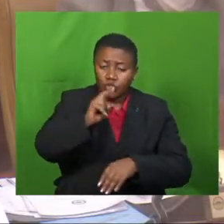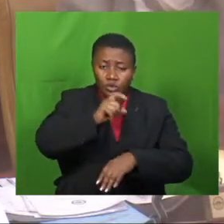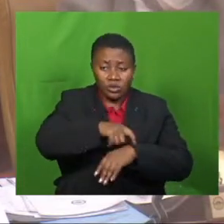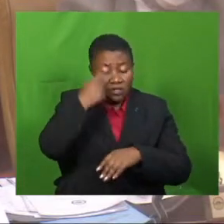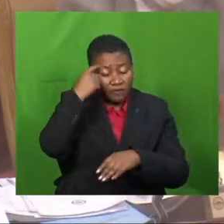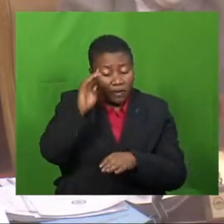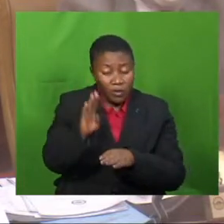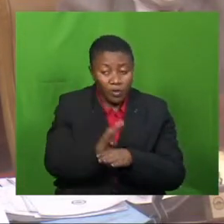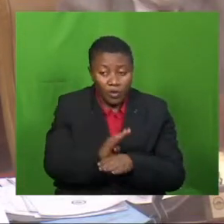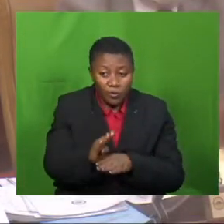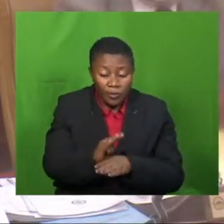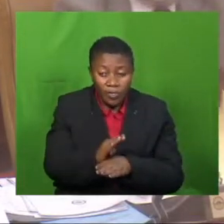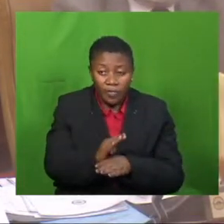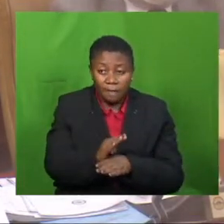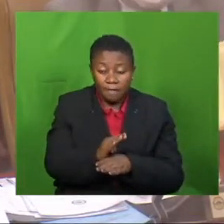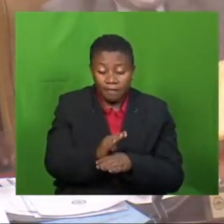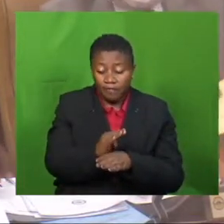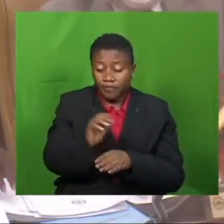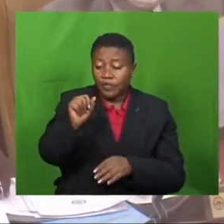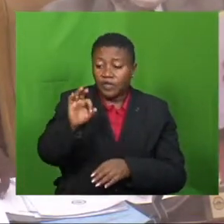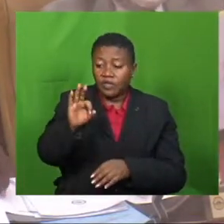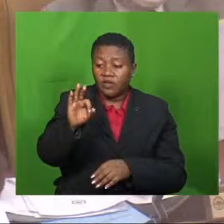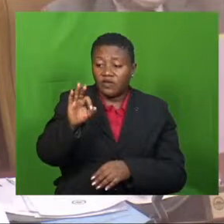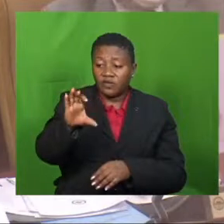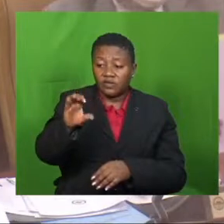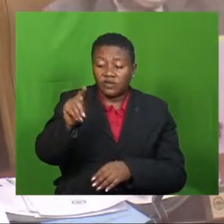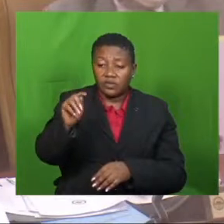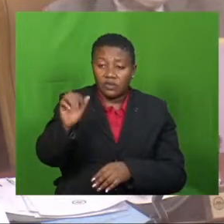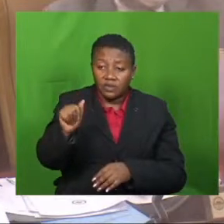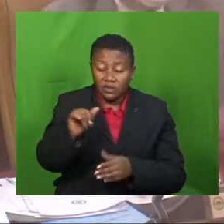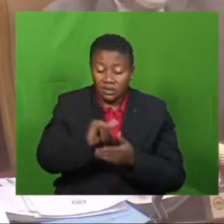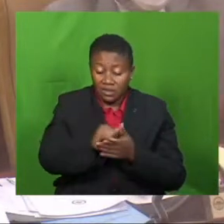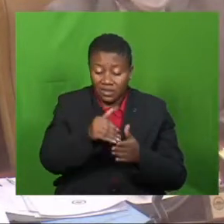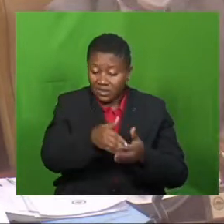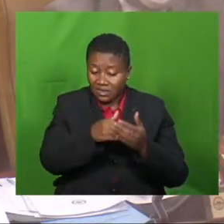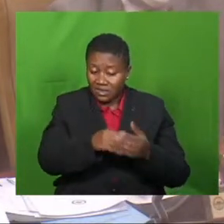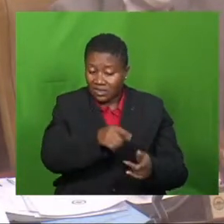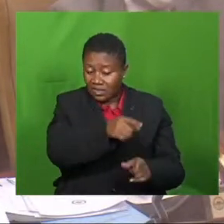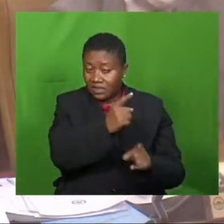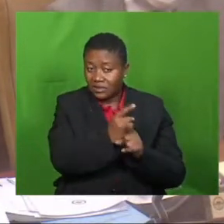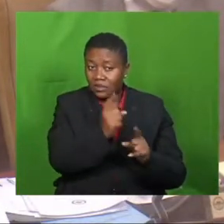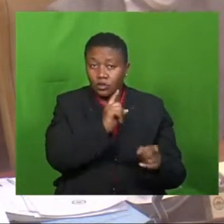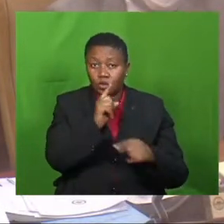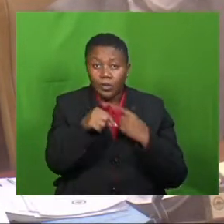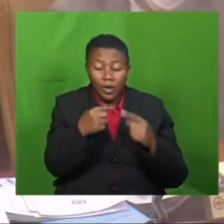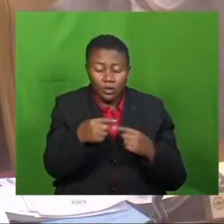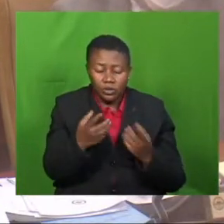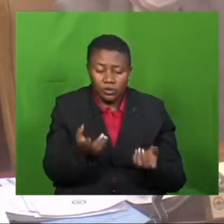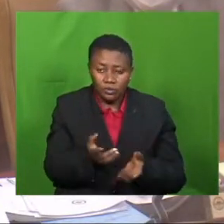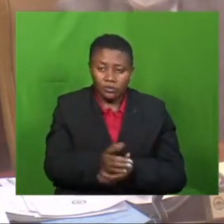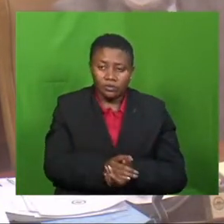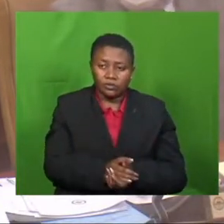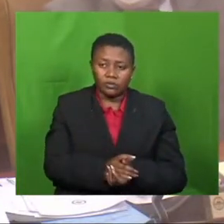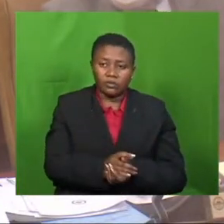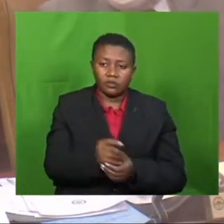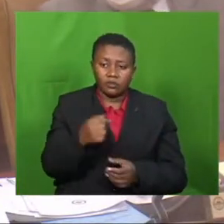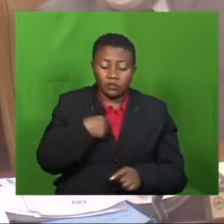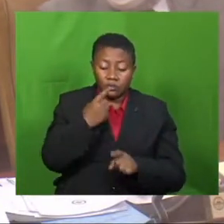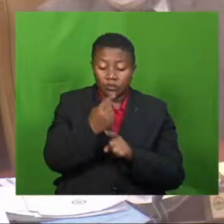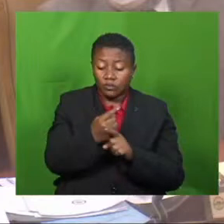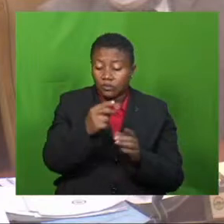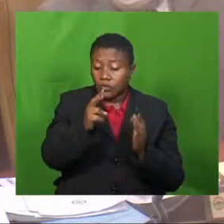African Continental Free Trade Agreement that the leader has so spoken to. Mr. Speaker, I was just reading a World